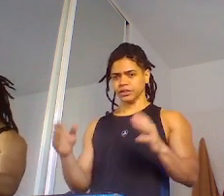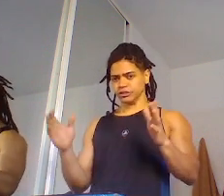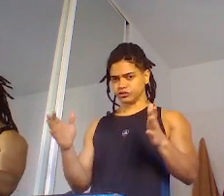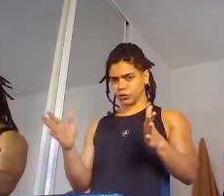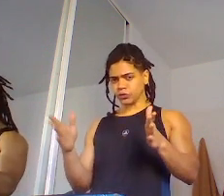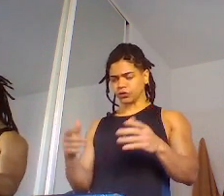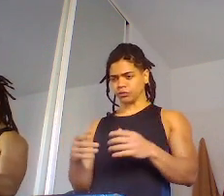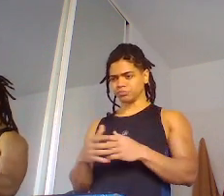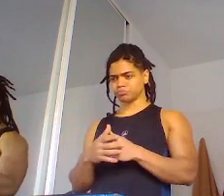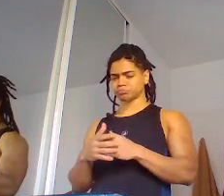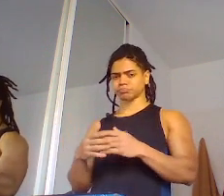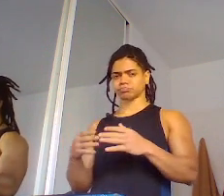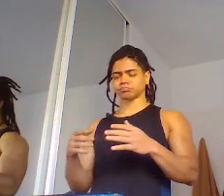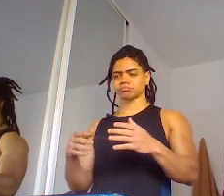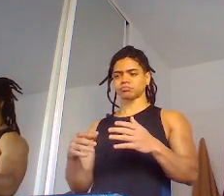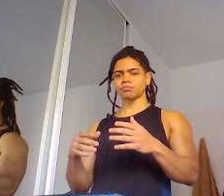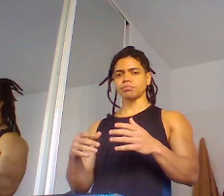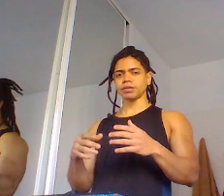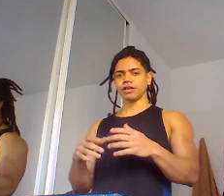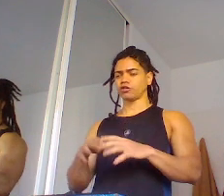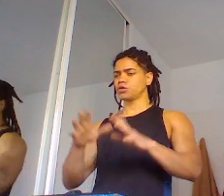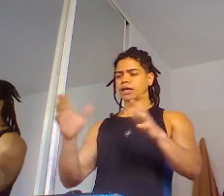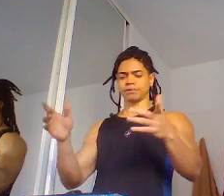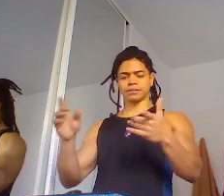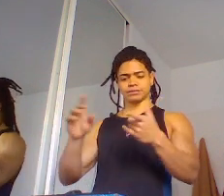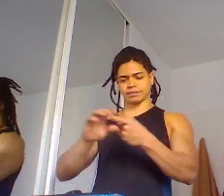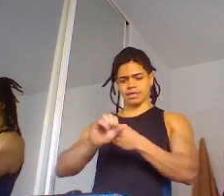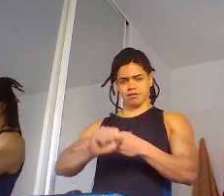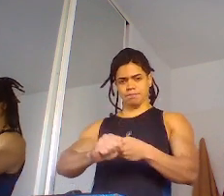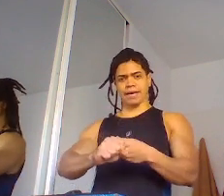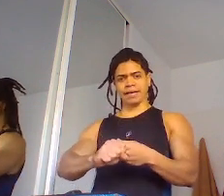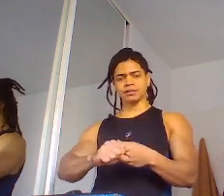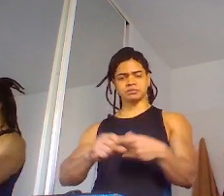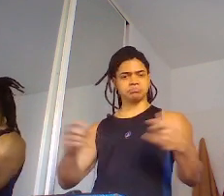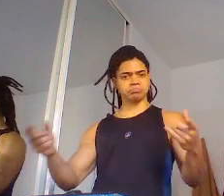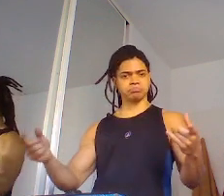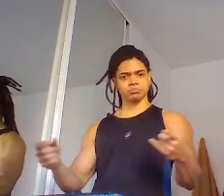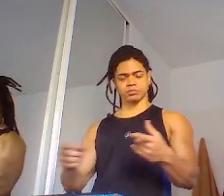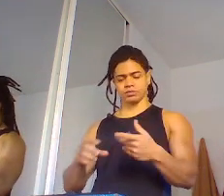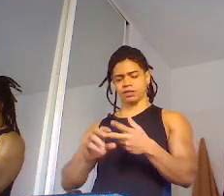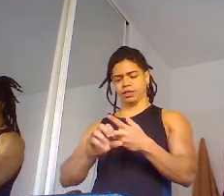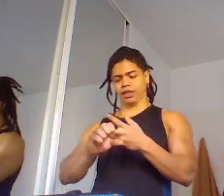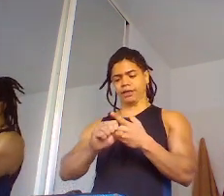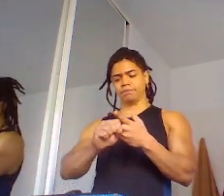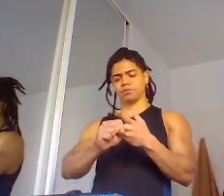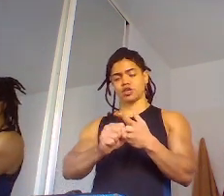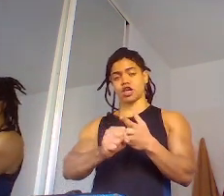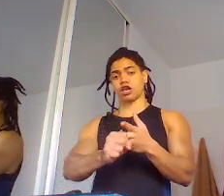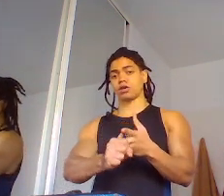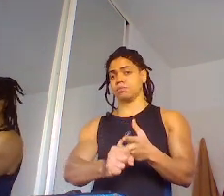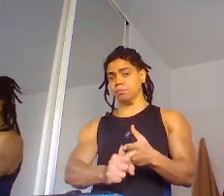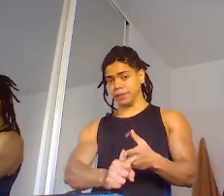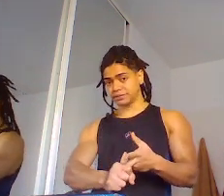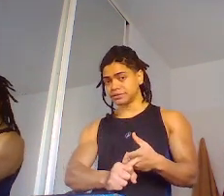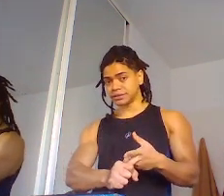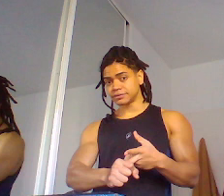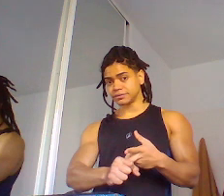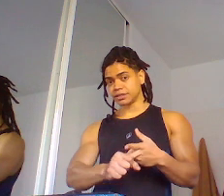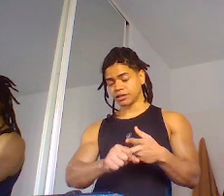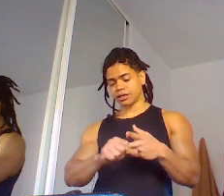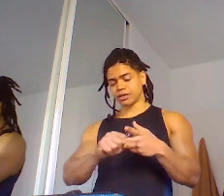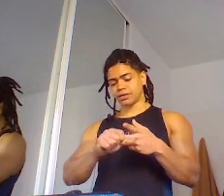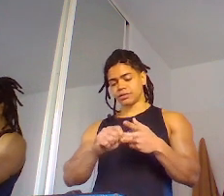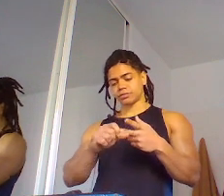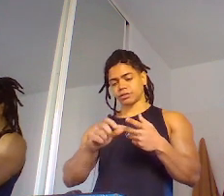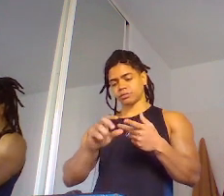obligations in the short term. So you have is a banks, a business,